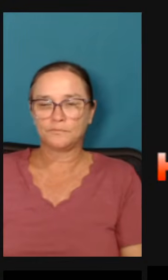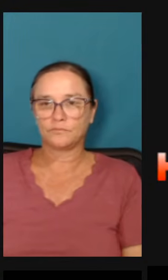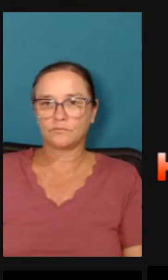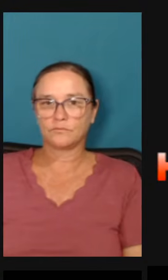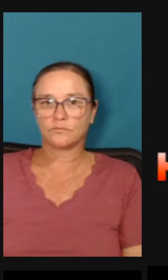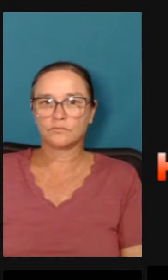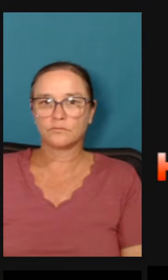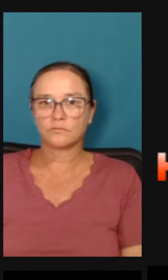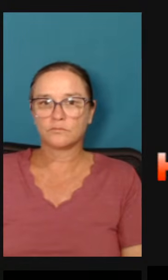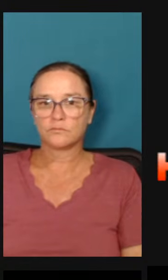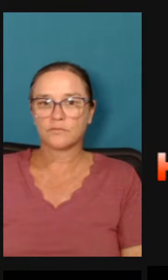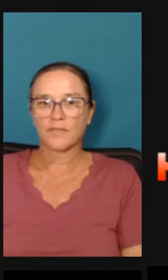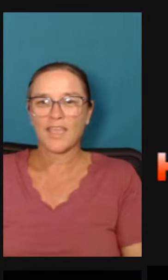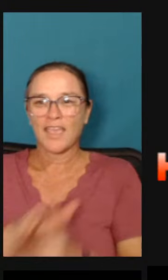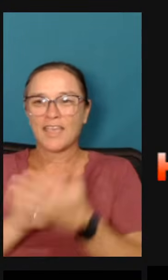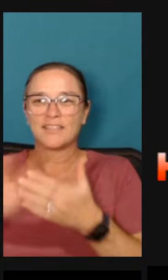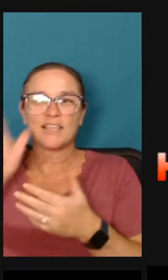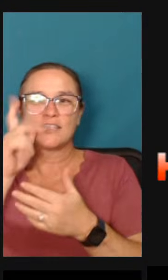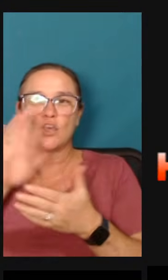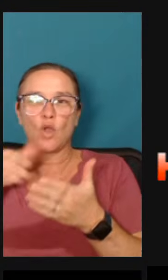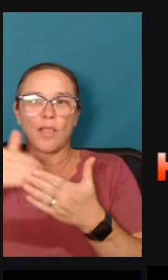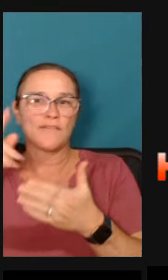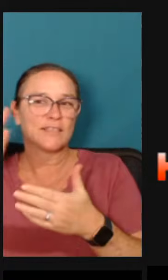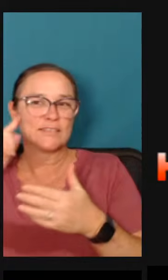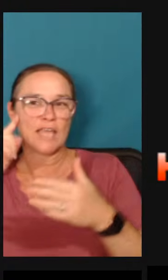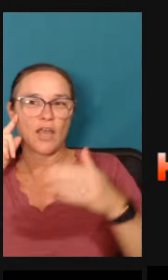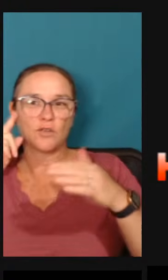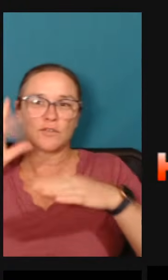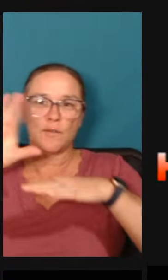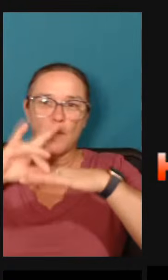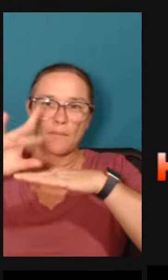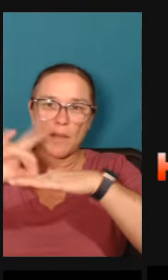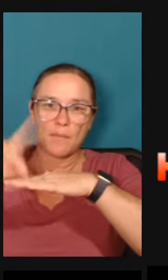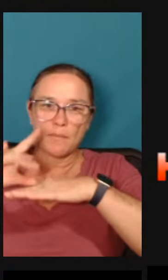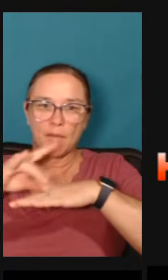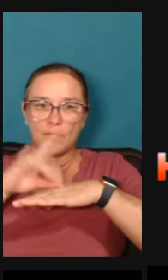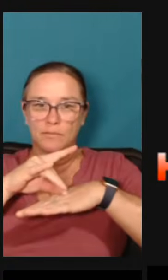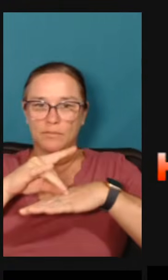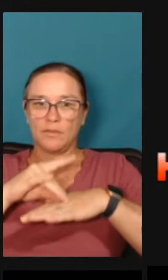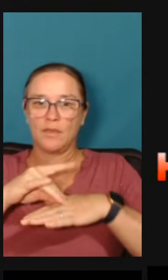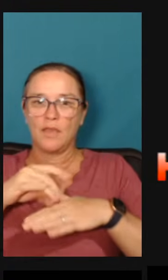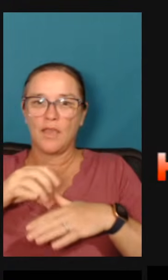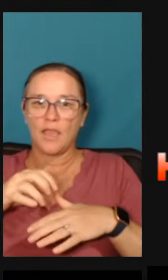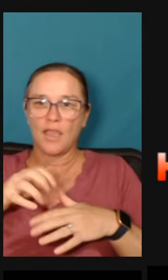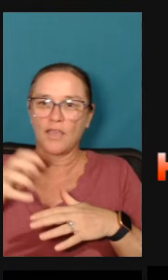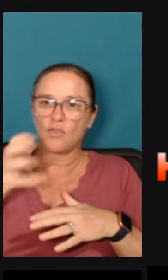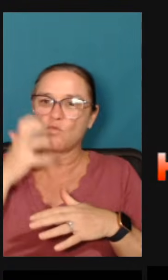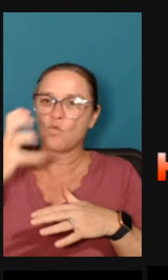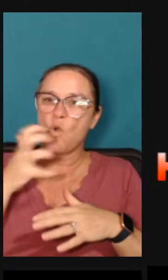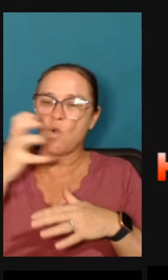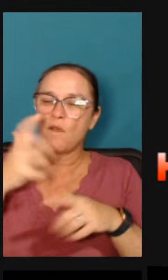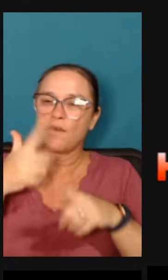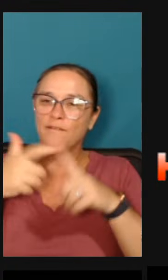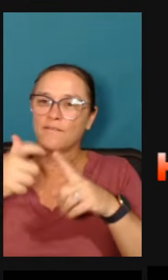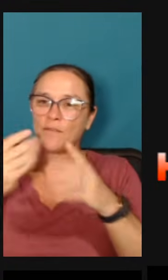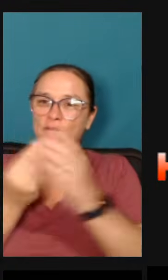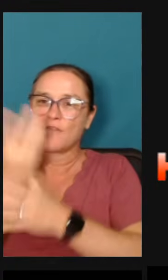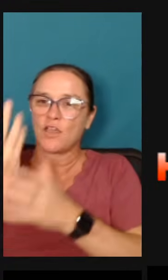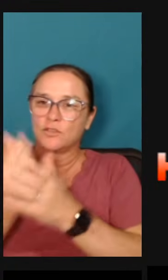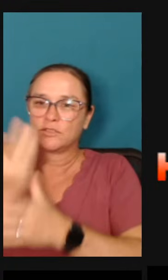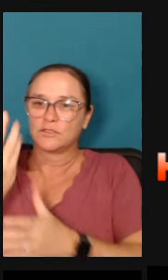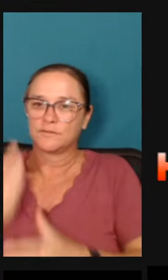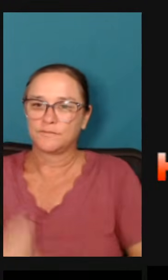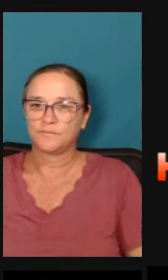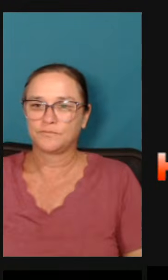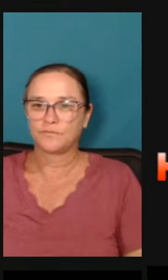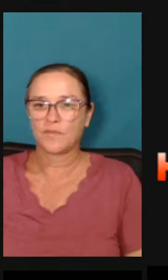sky. It's nice to hear the sounds of Tephra hitting the ground, of the actual roar of the jet of the fountain. That's scary, a little scary. Right. I tried to